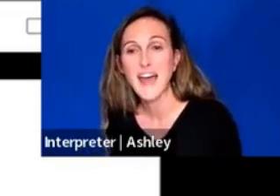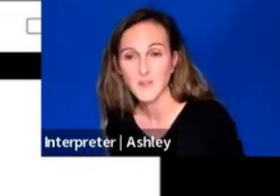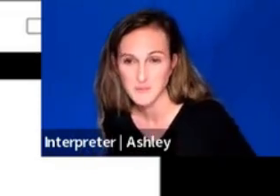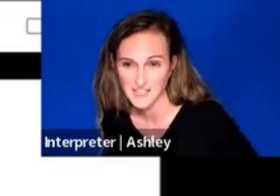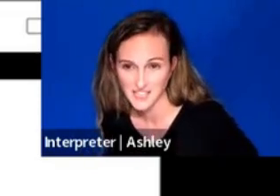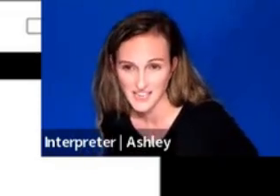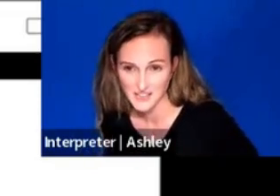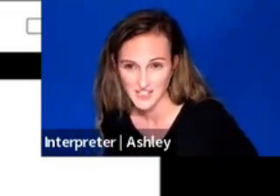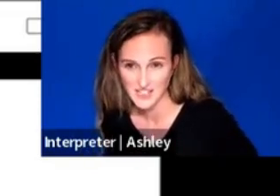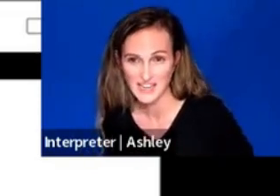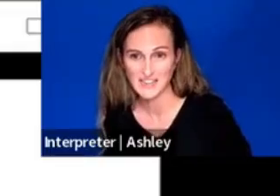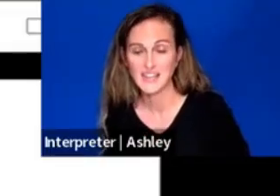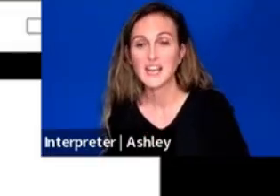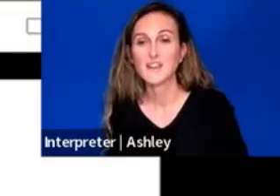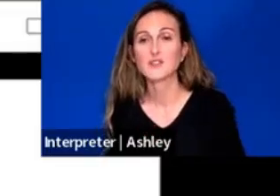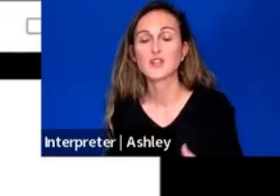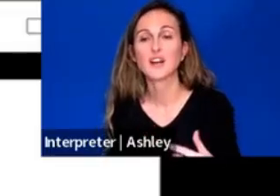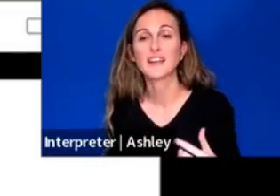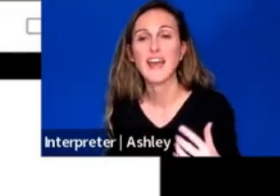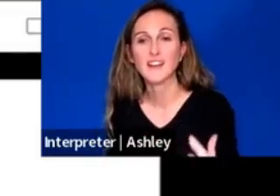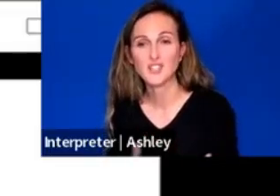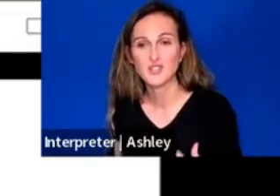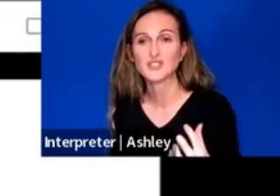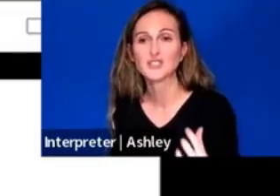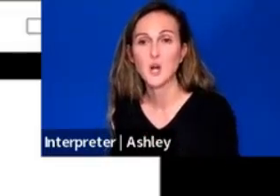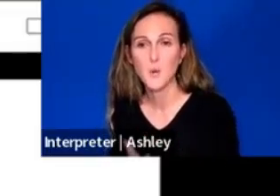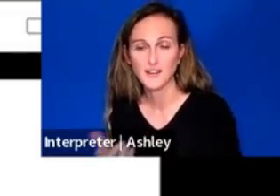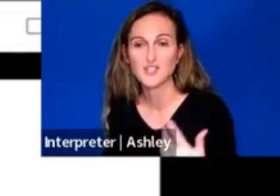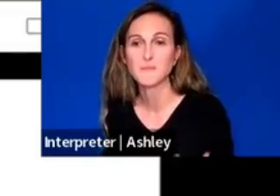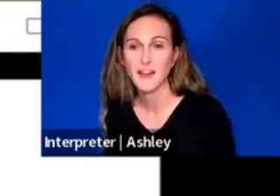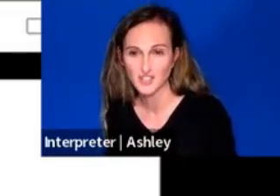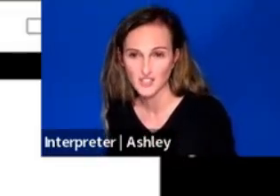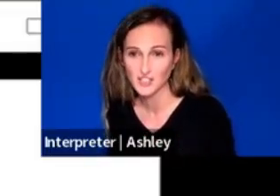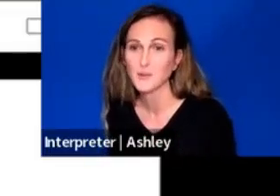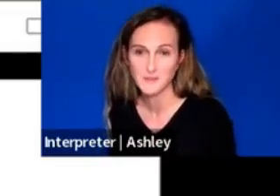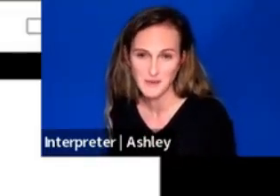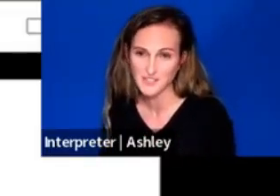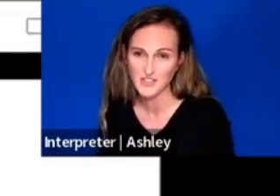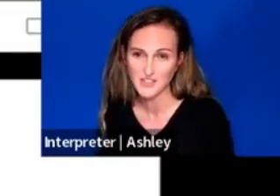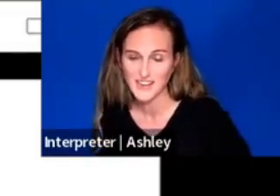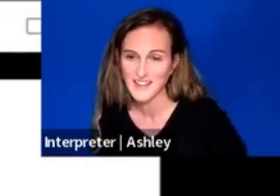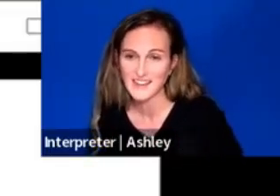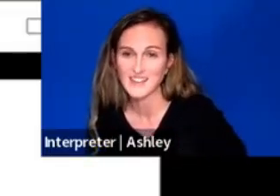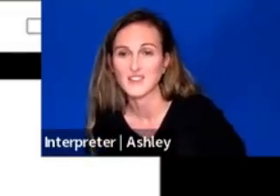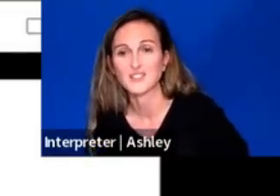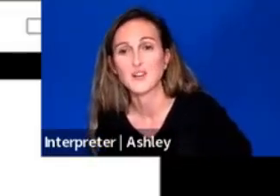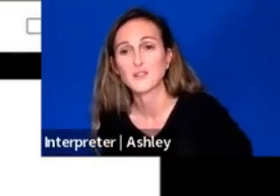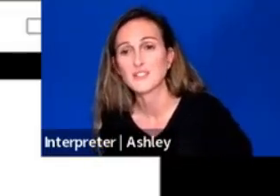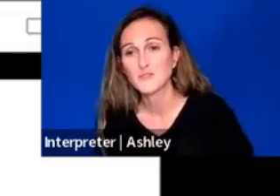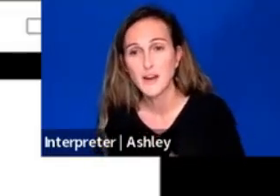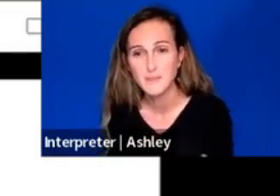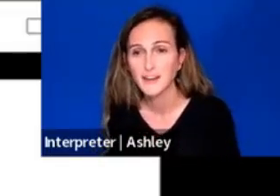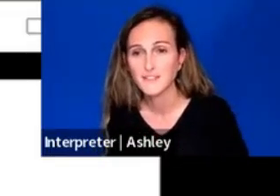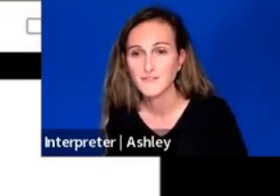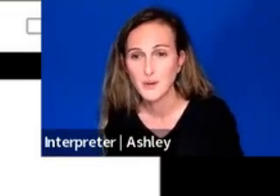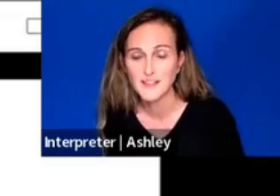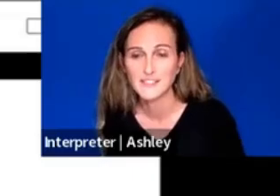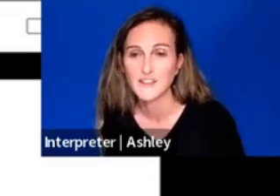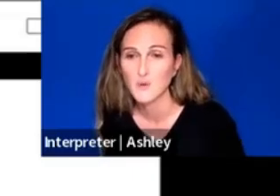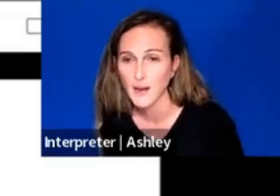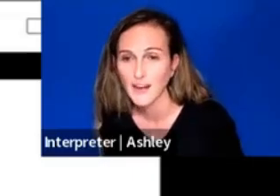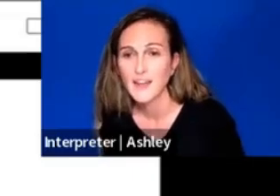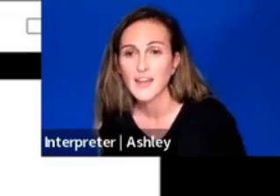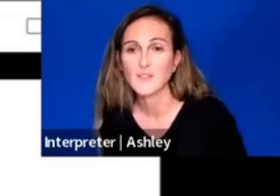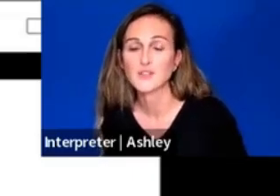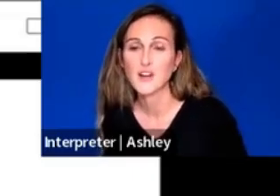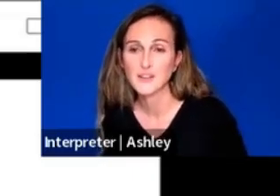hard that would be to understand. If you're talking extra slow and too much, you wouldn't be able to understand that either. So you can write back and forth. That's